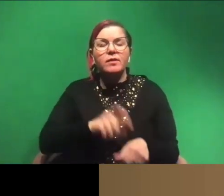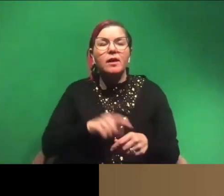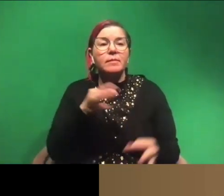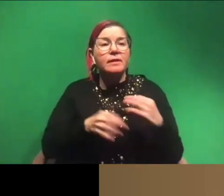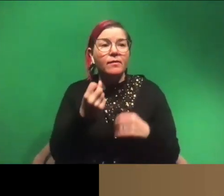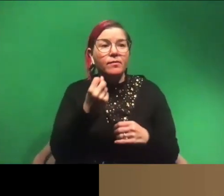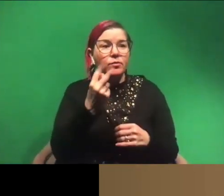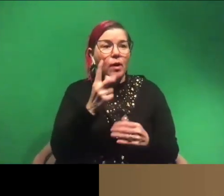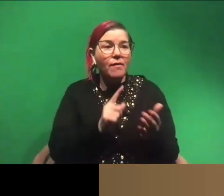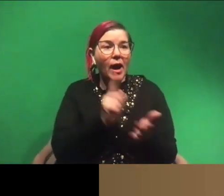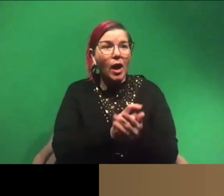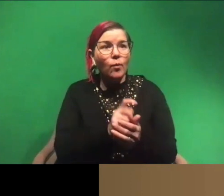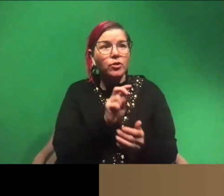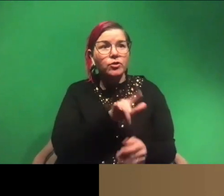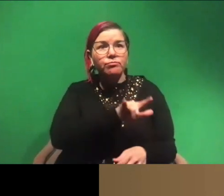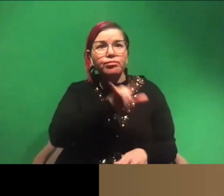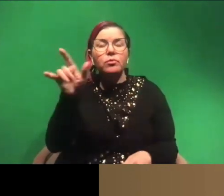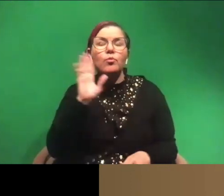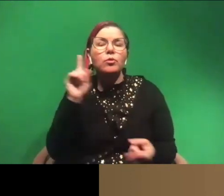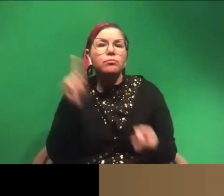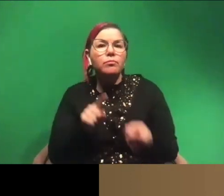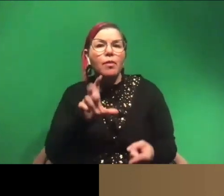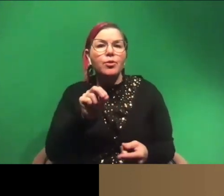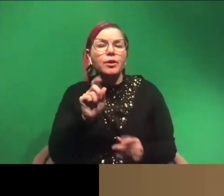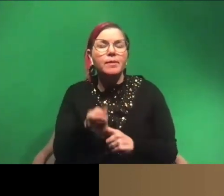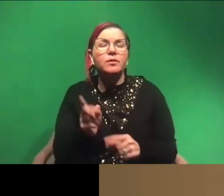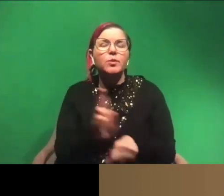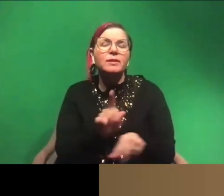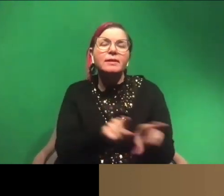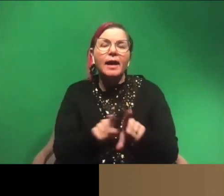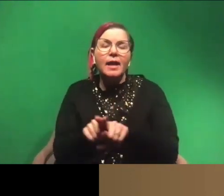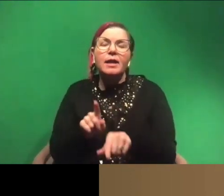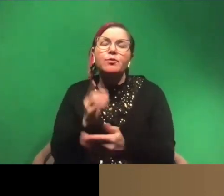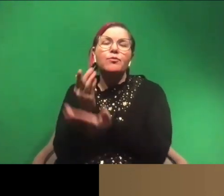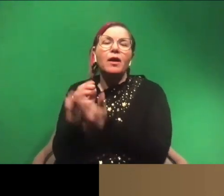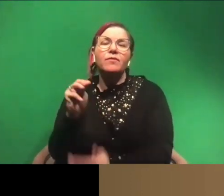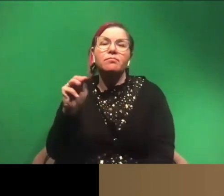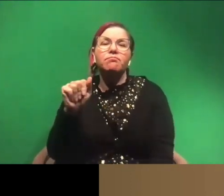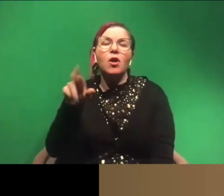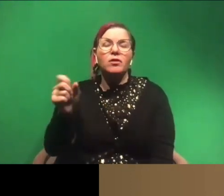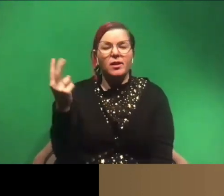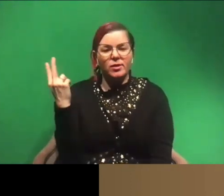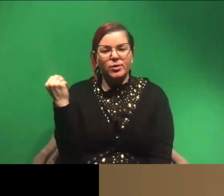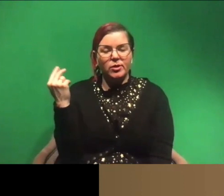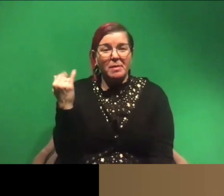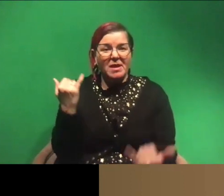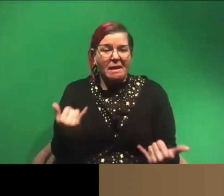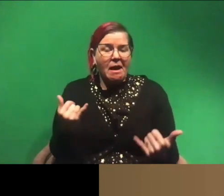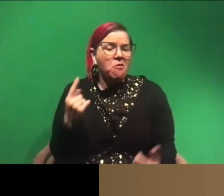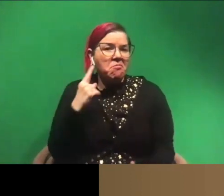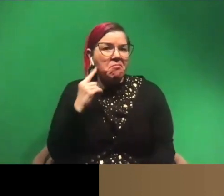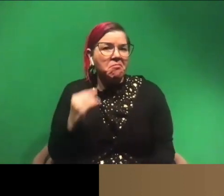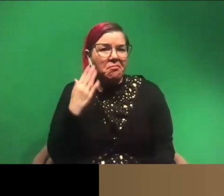be 30 minutes. And they were going to use that same rocket to go to Mars. So that was the announcement a couple years ago, but I don't know what's going on now.